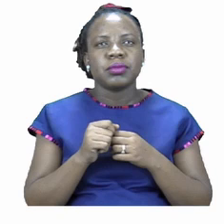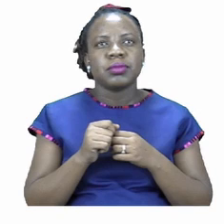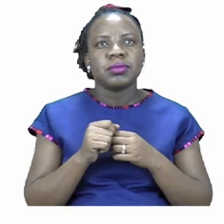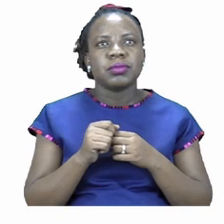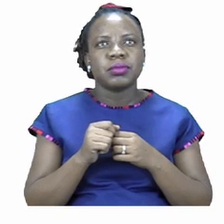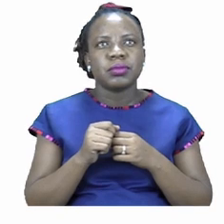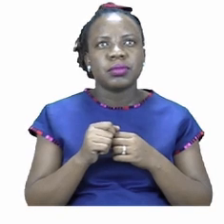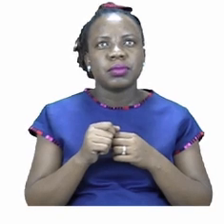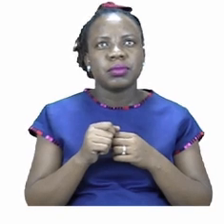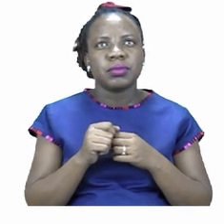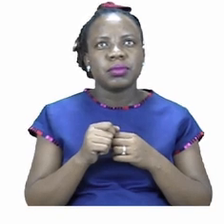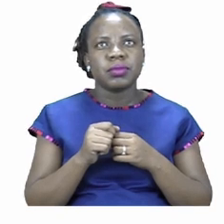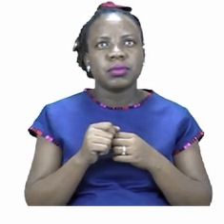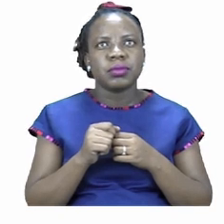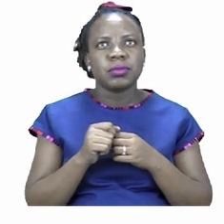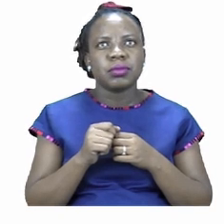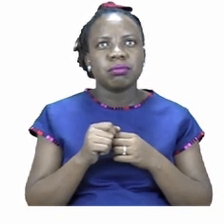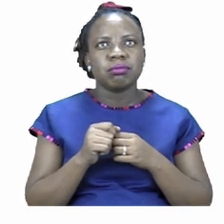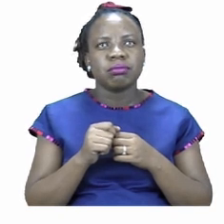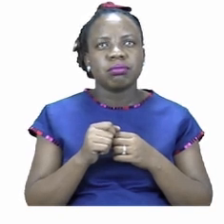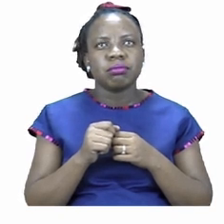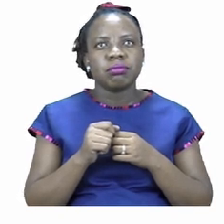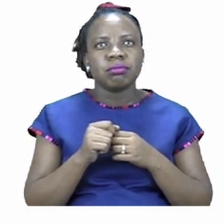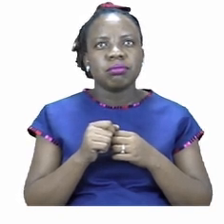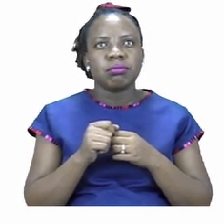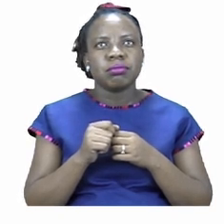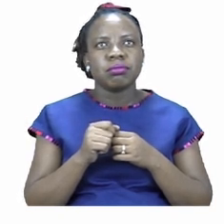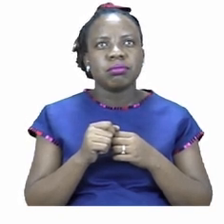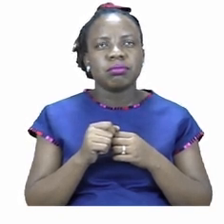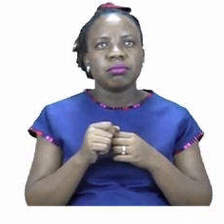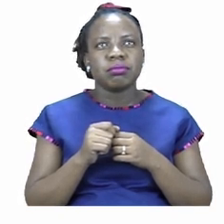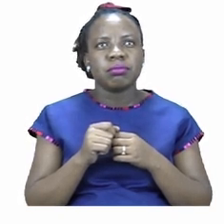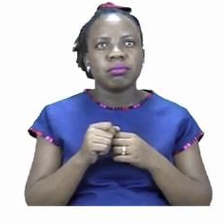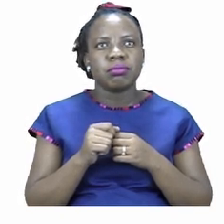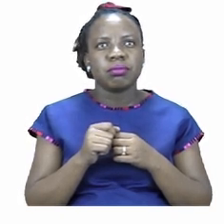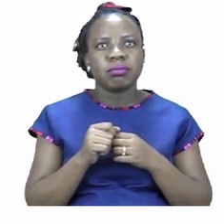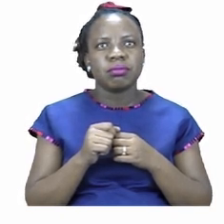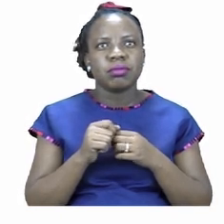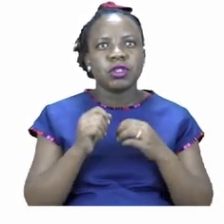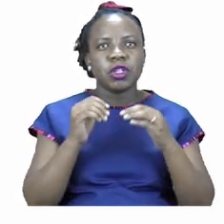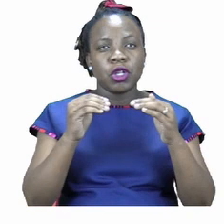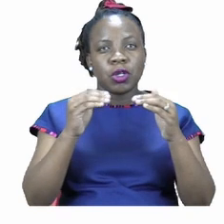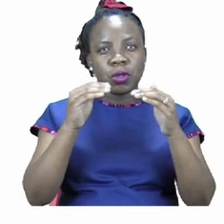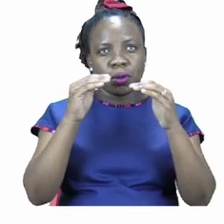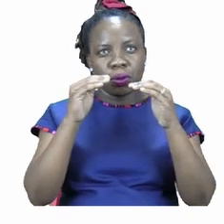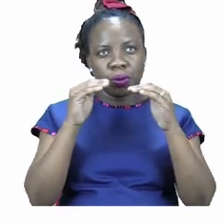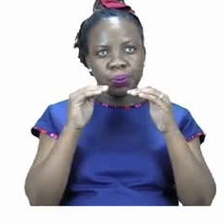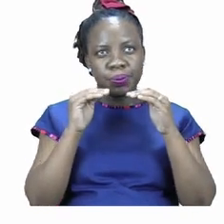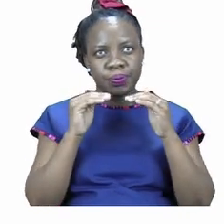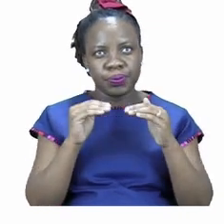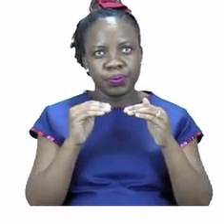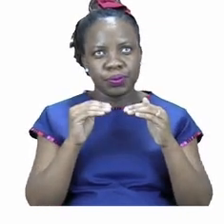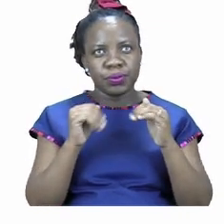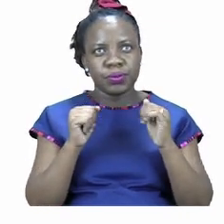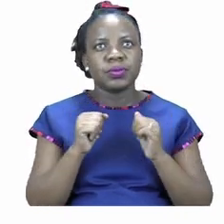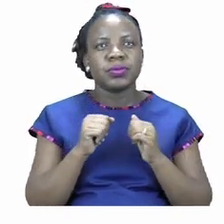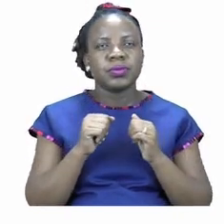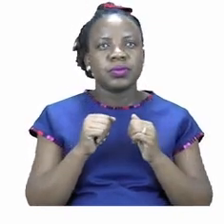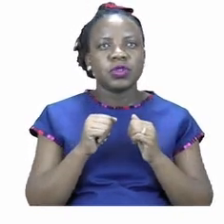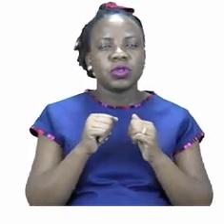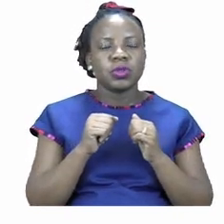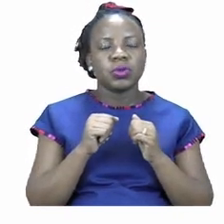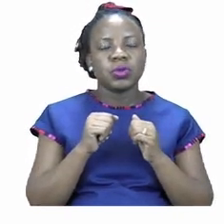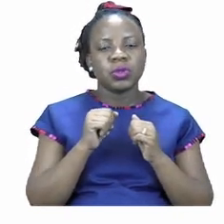triangles, or rather rectangles, by drawing the squares according to the length and